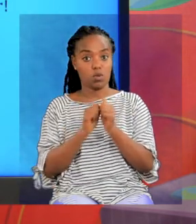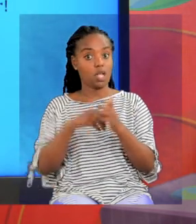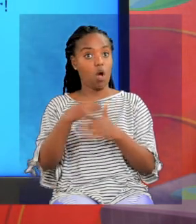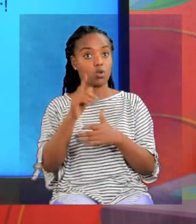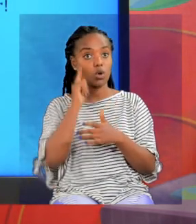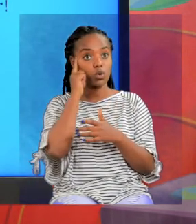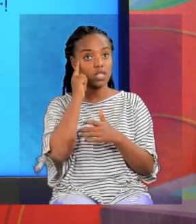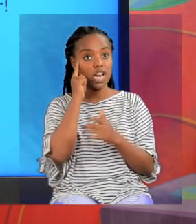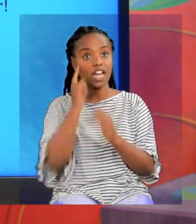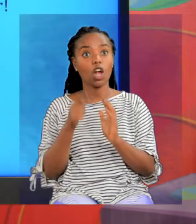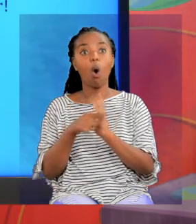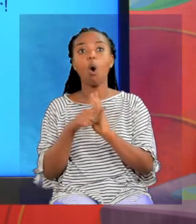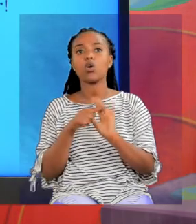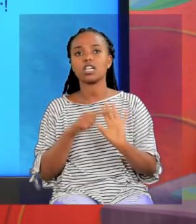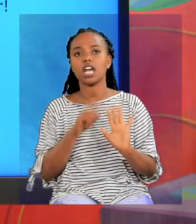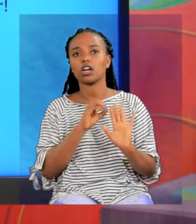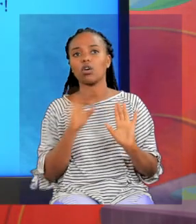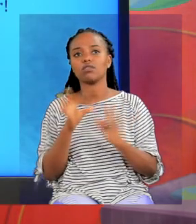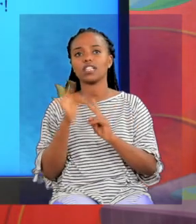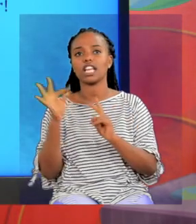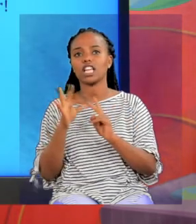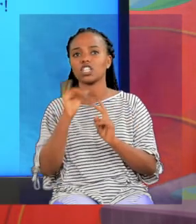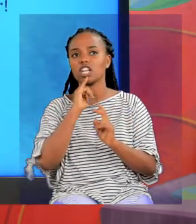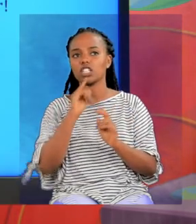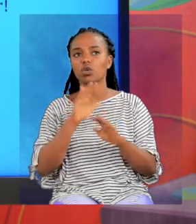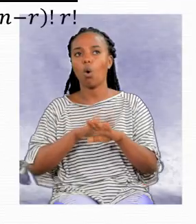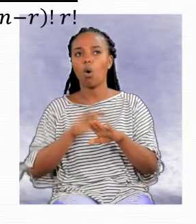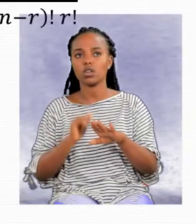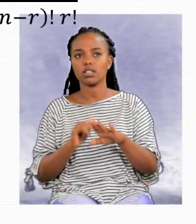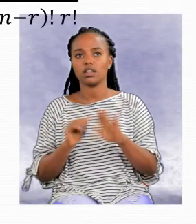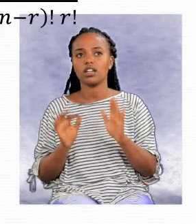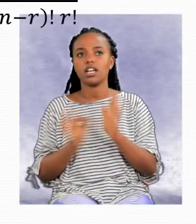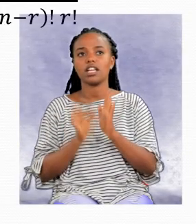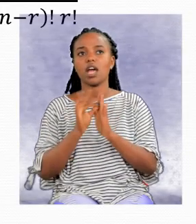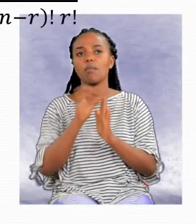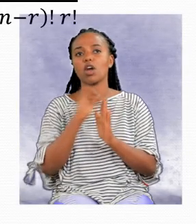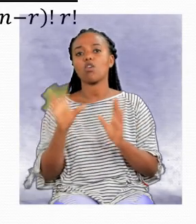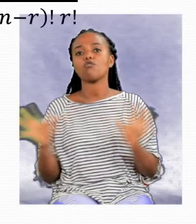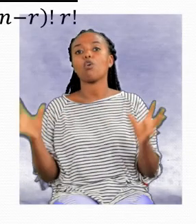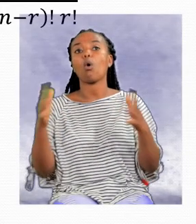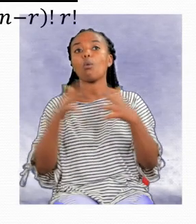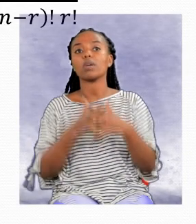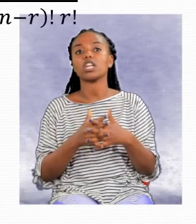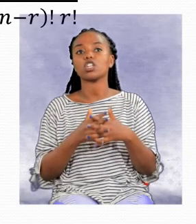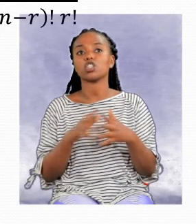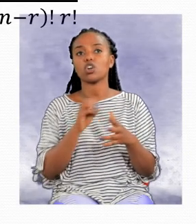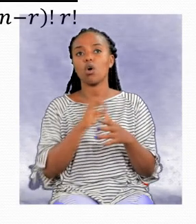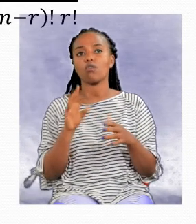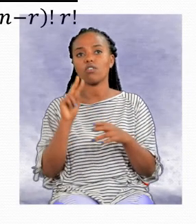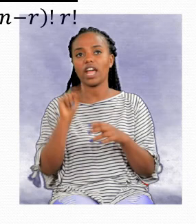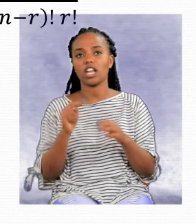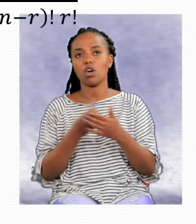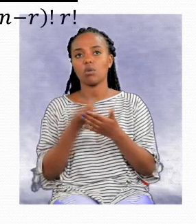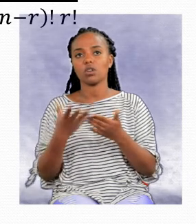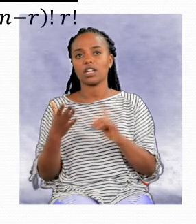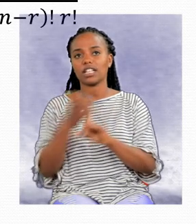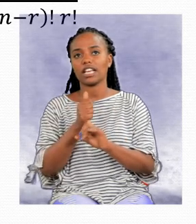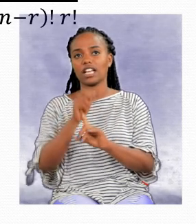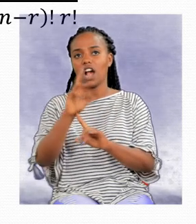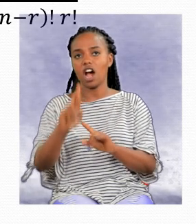without considering the order of selection is called the number of combinations of n objects taking